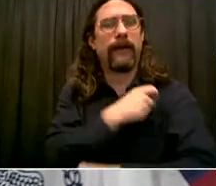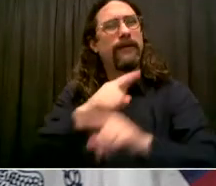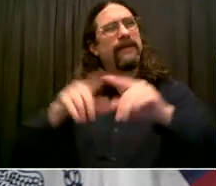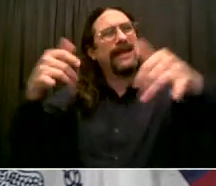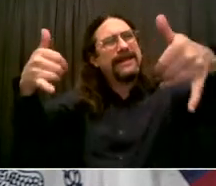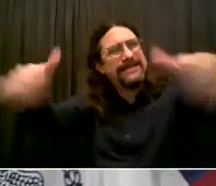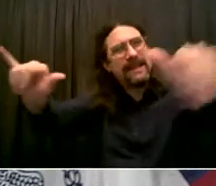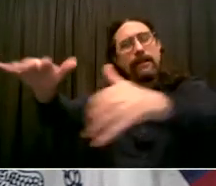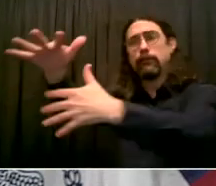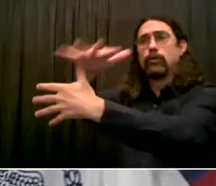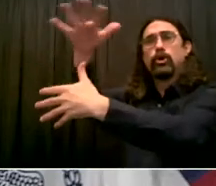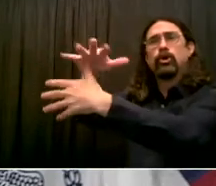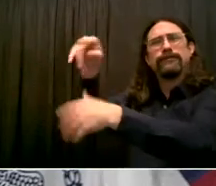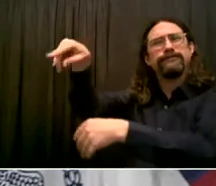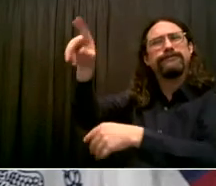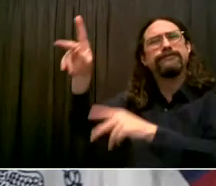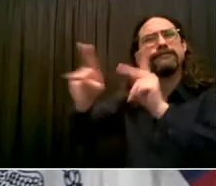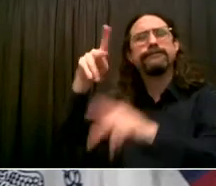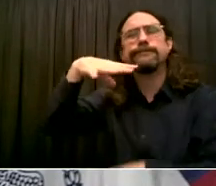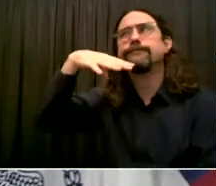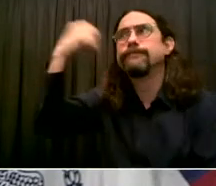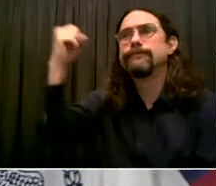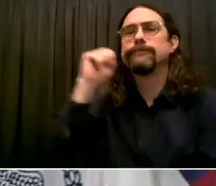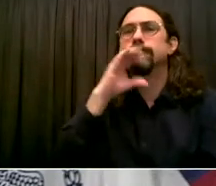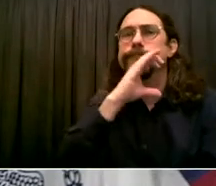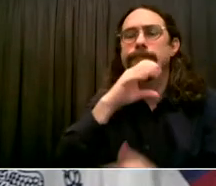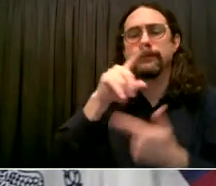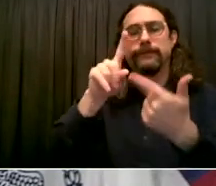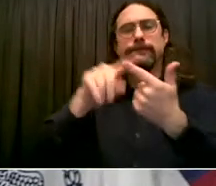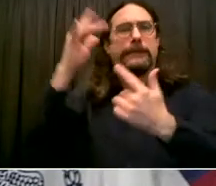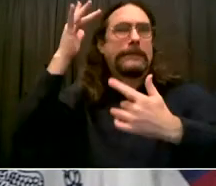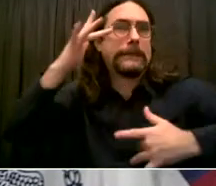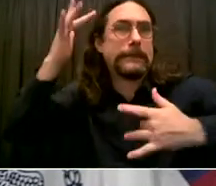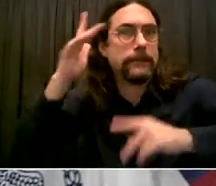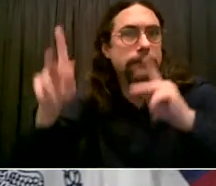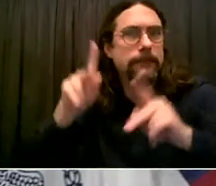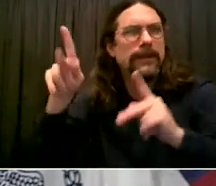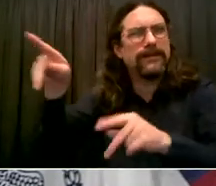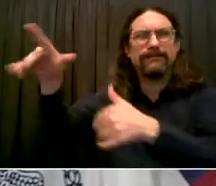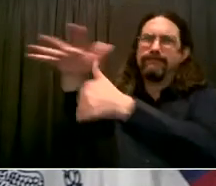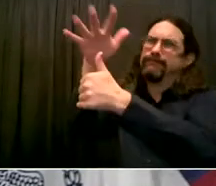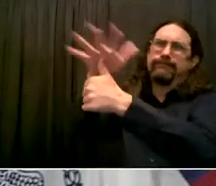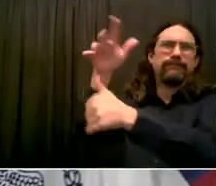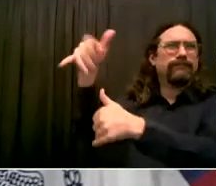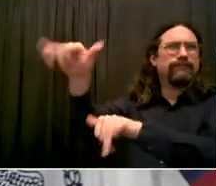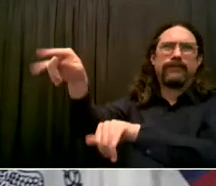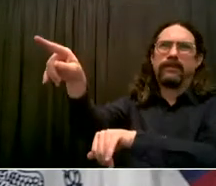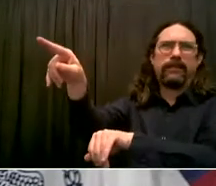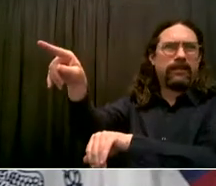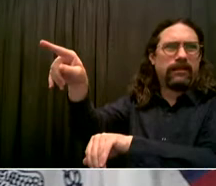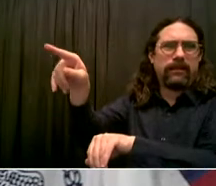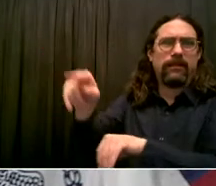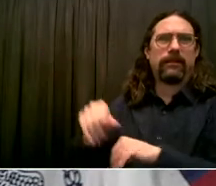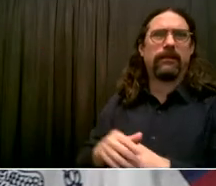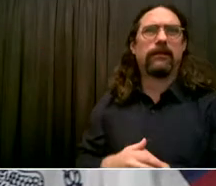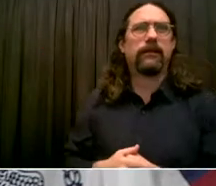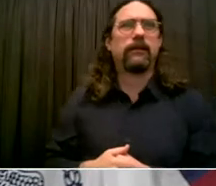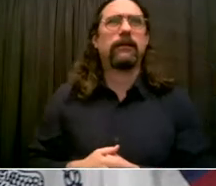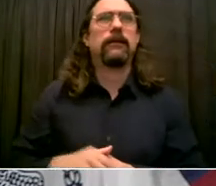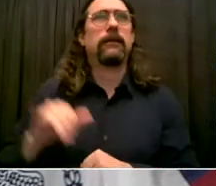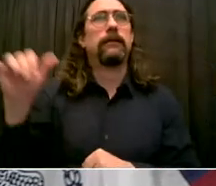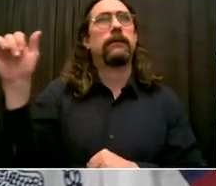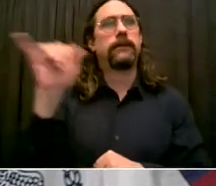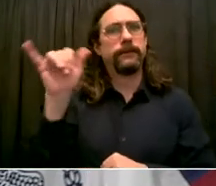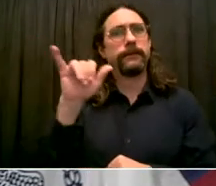reasons. And we're also, of course, trying to address many of the areas where we've seen COVID hit the hardest and have the most devastating